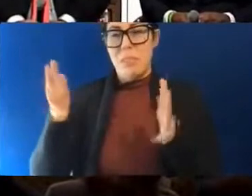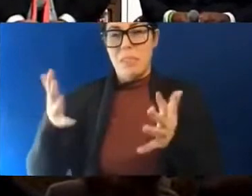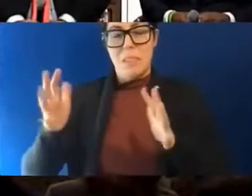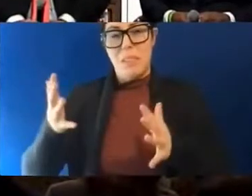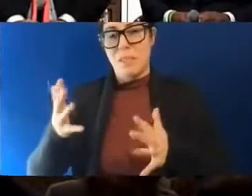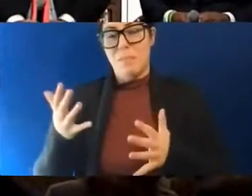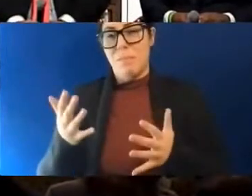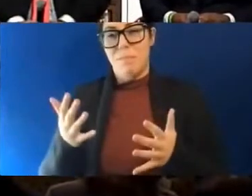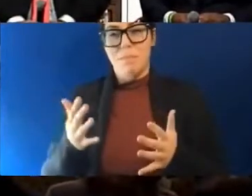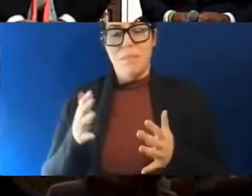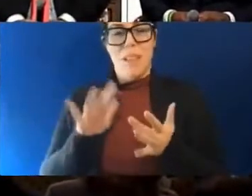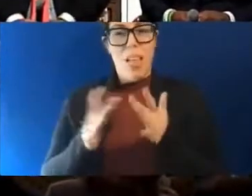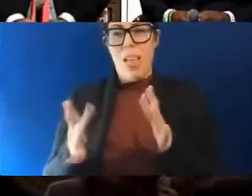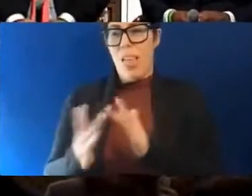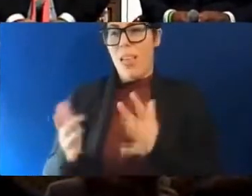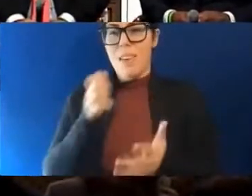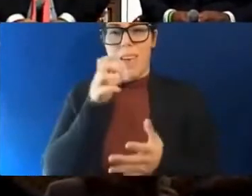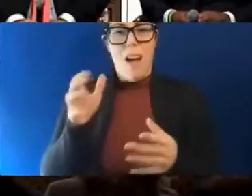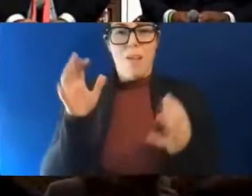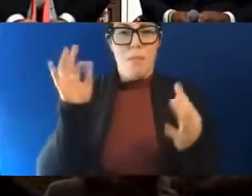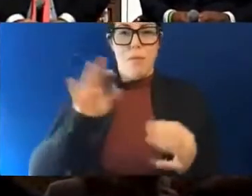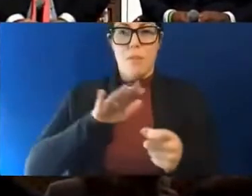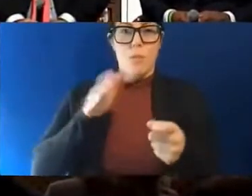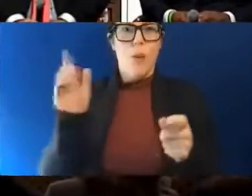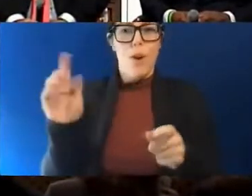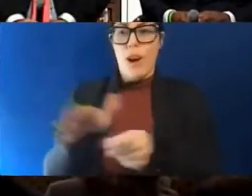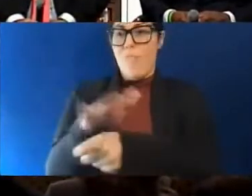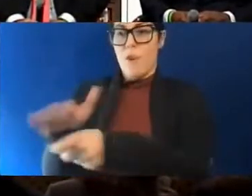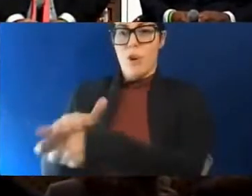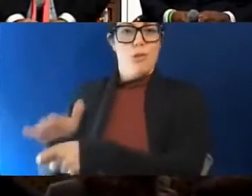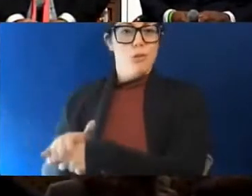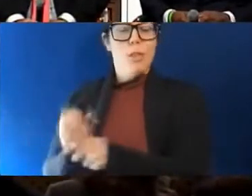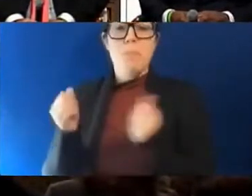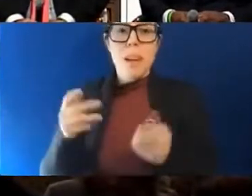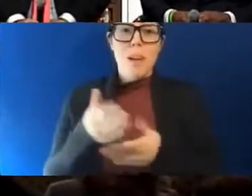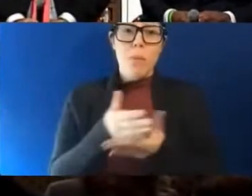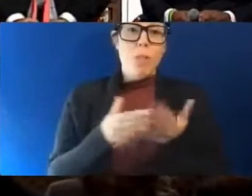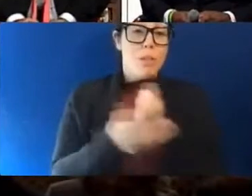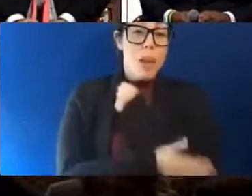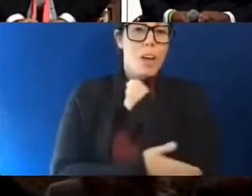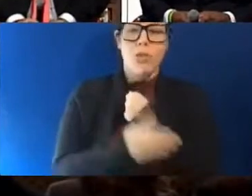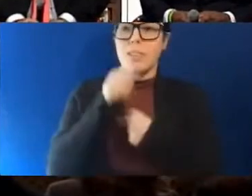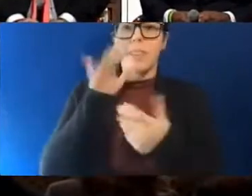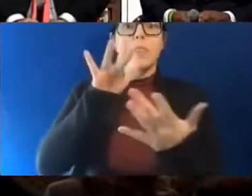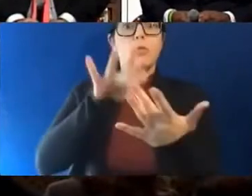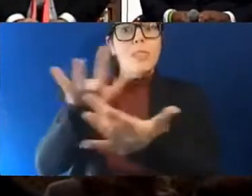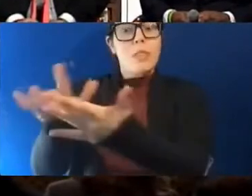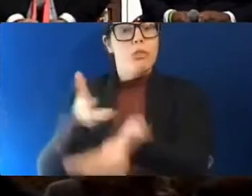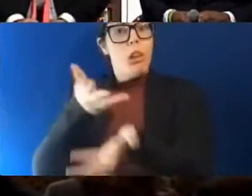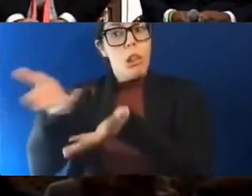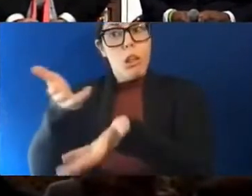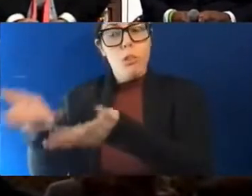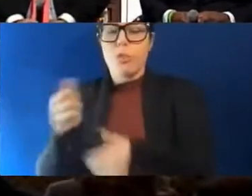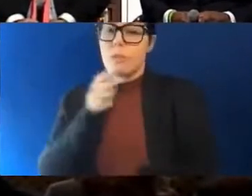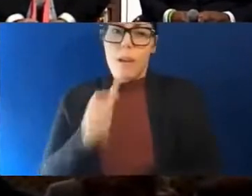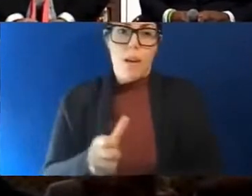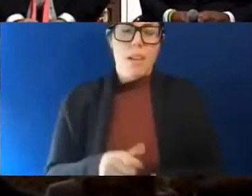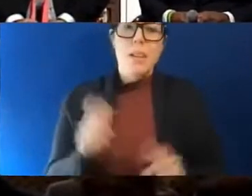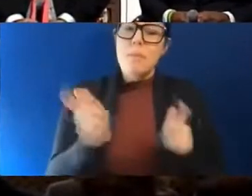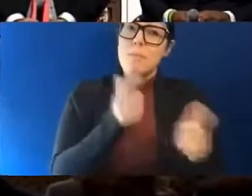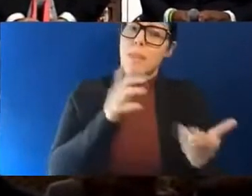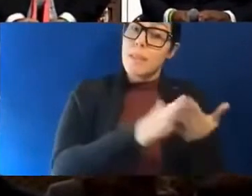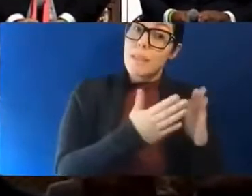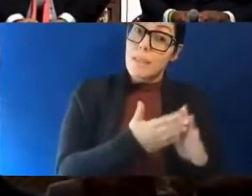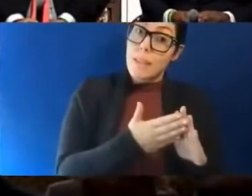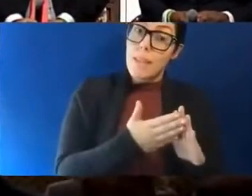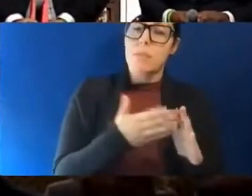coverage. We have so many parts of the country where they're just not reaching and serving well. And big